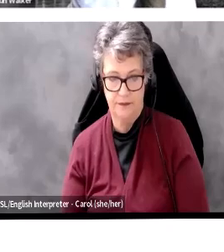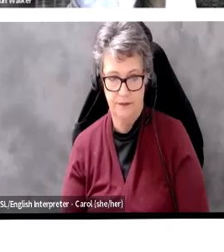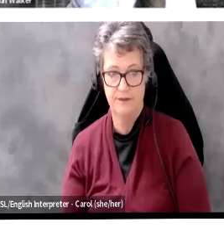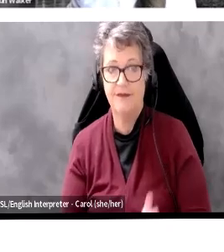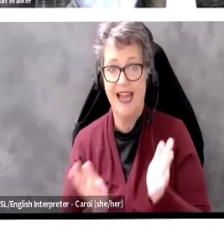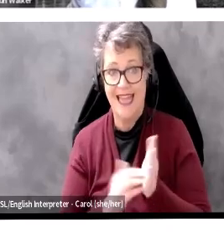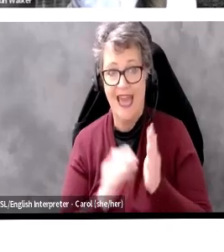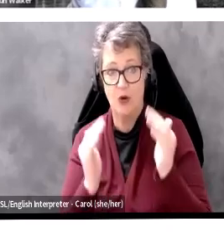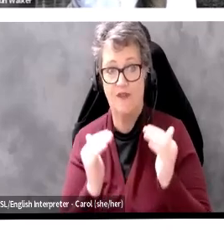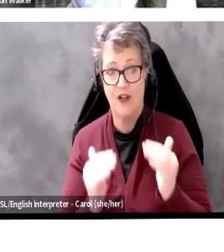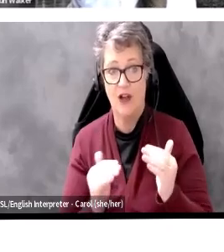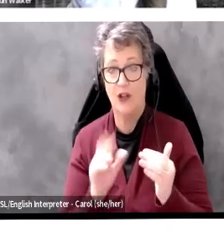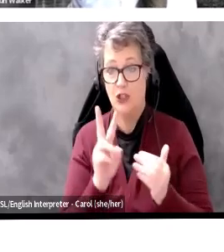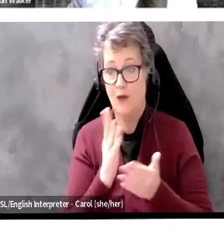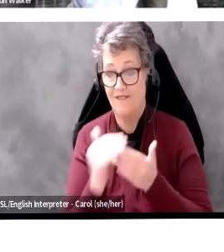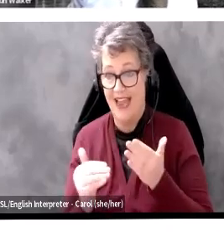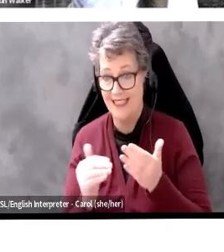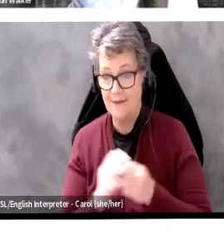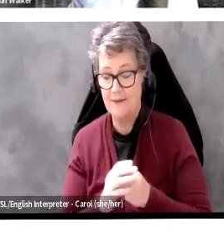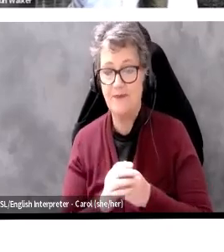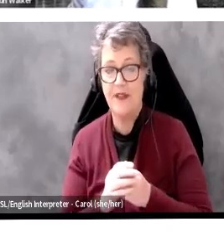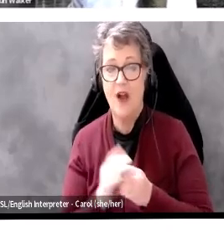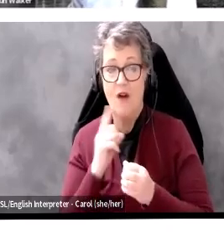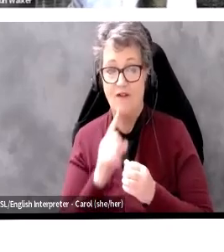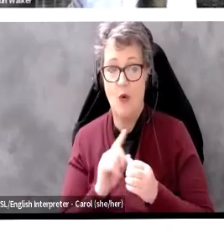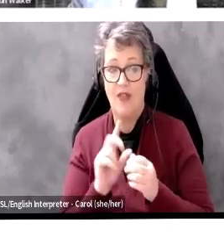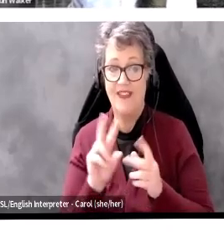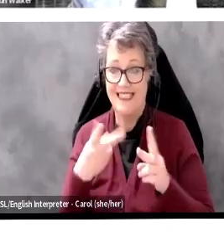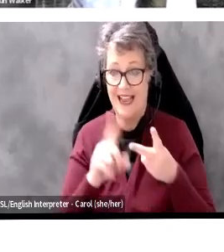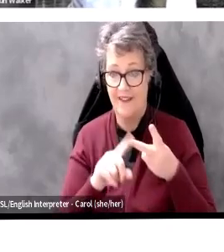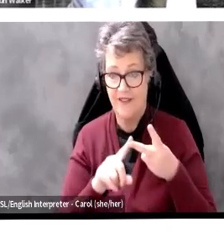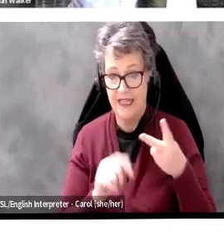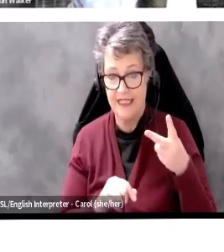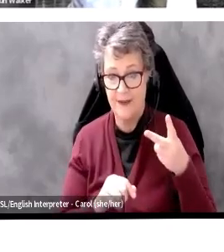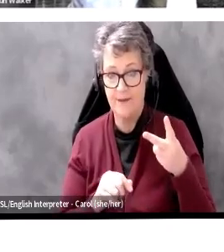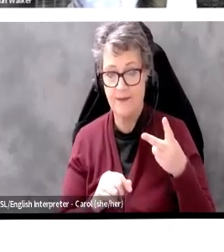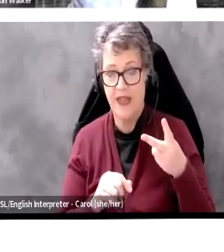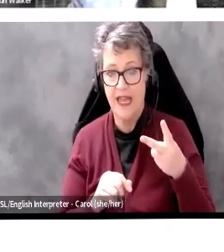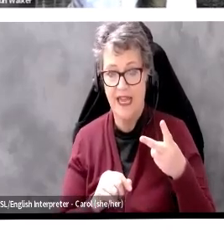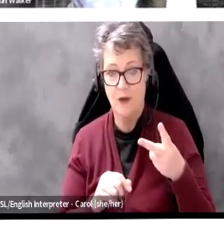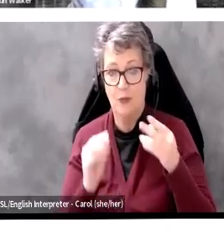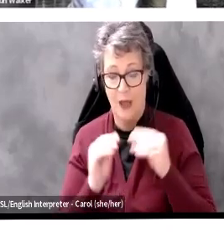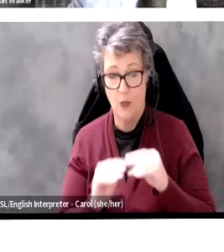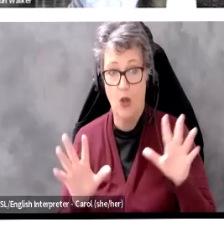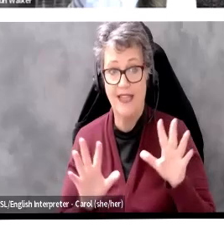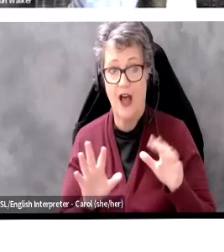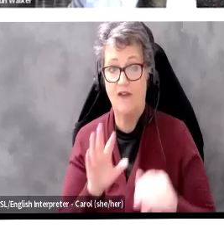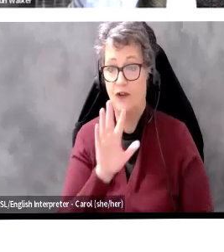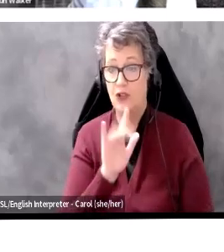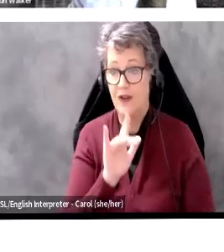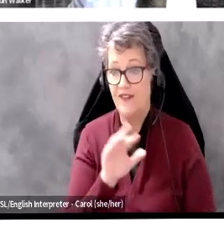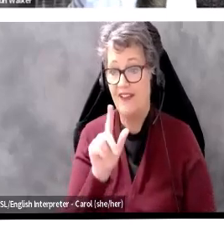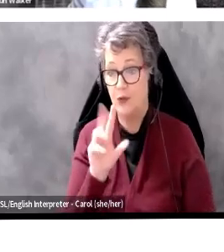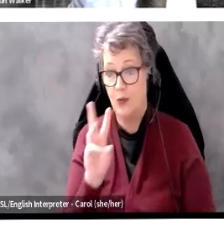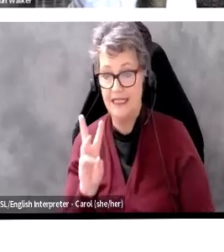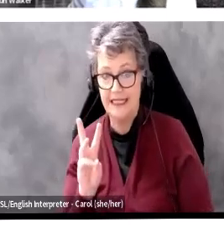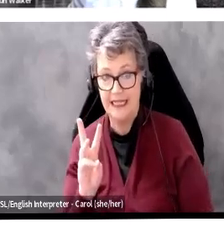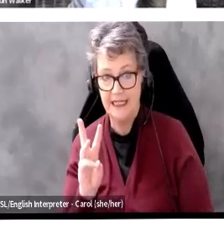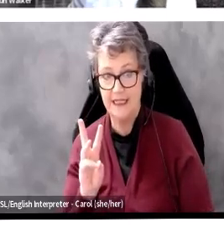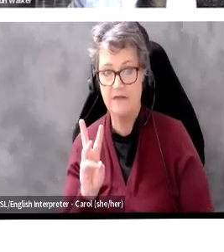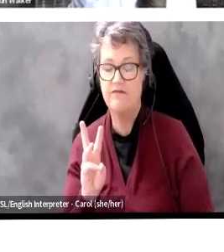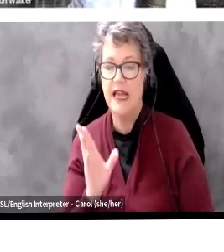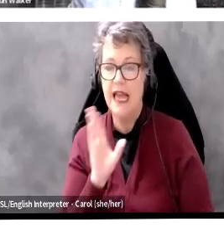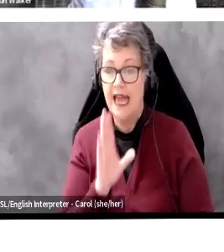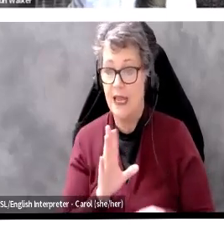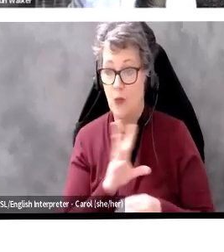Again, moving on with that two-phased approach for the second phase, it will be rolled out for 25-26, and it